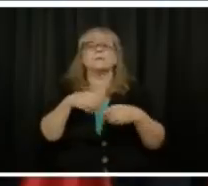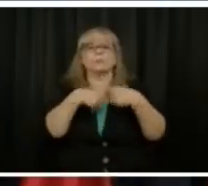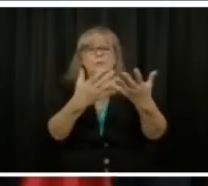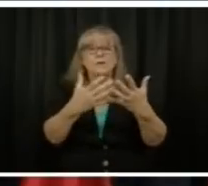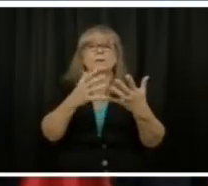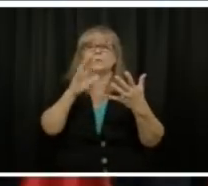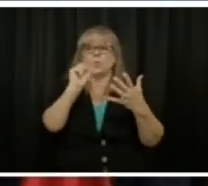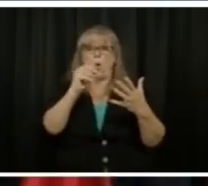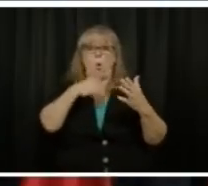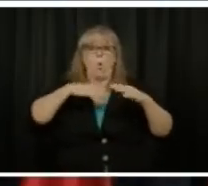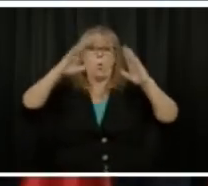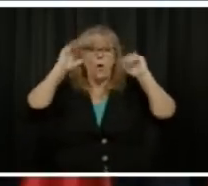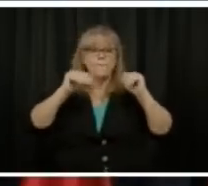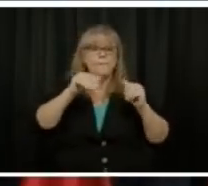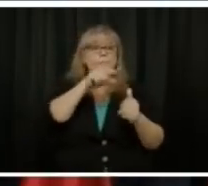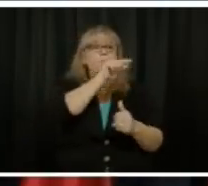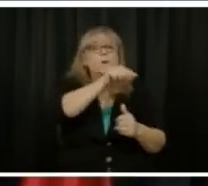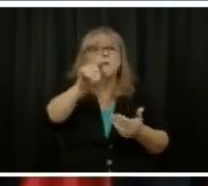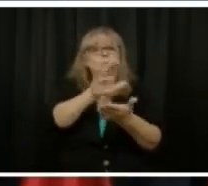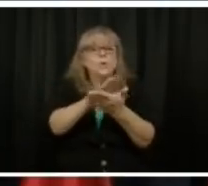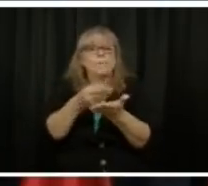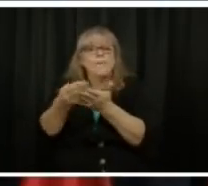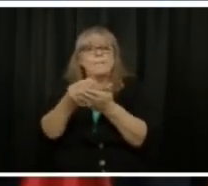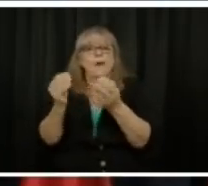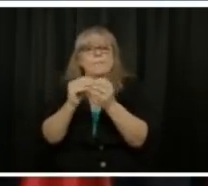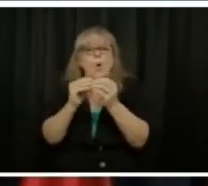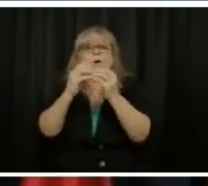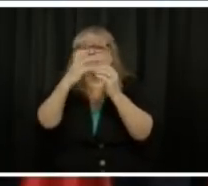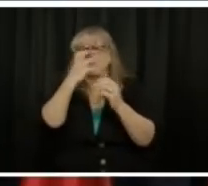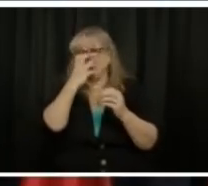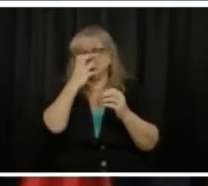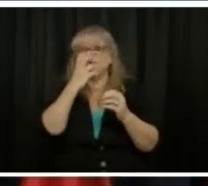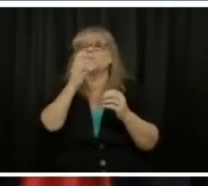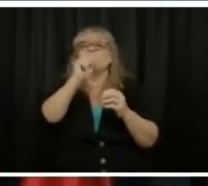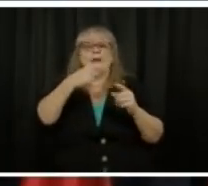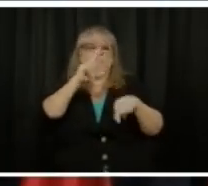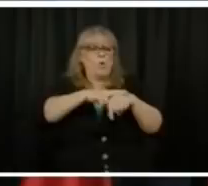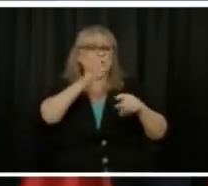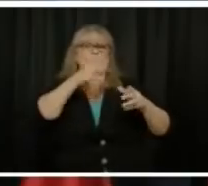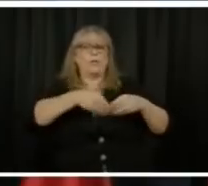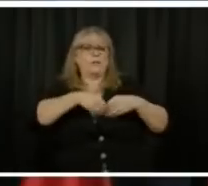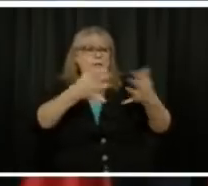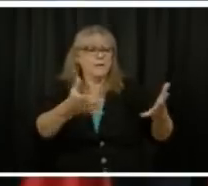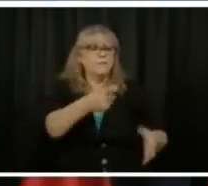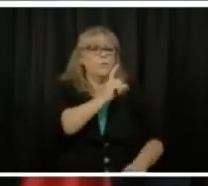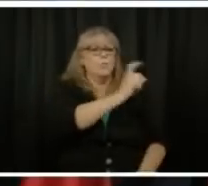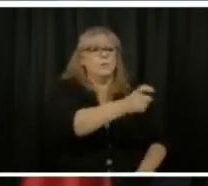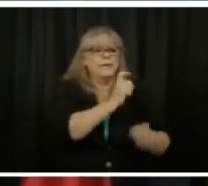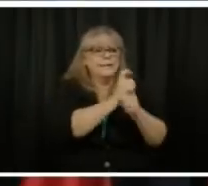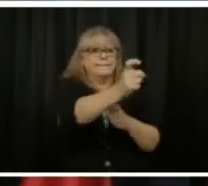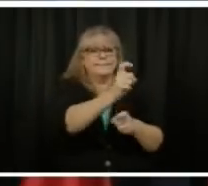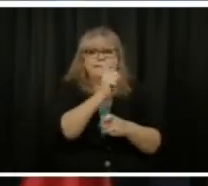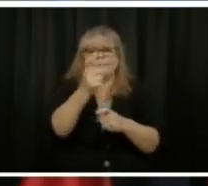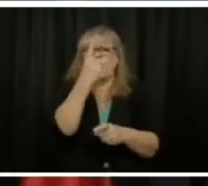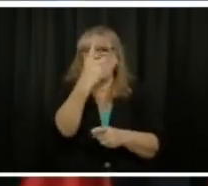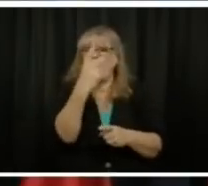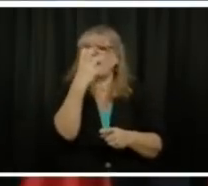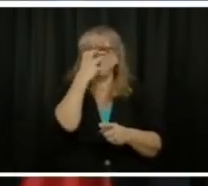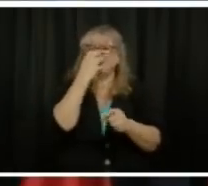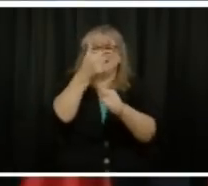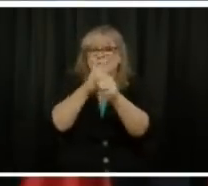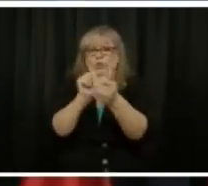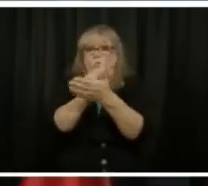but we will be supplying every teacher in the state with one medical-grade mask per week. We're making that initial commitment of at